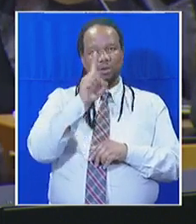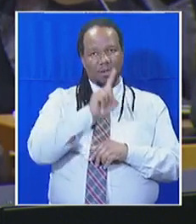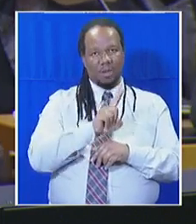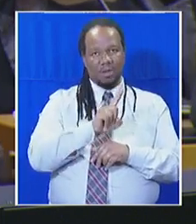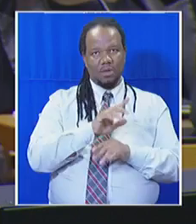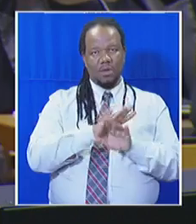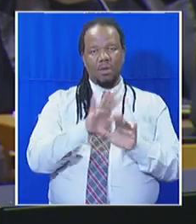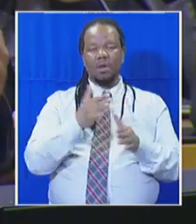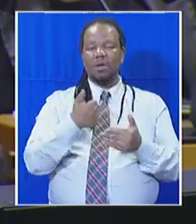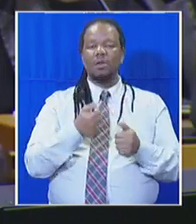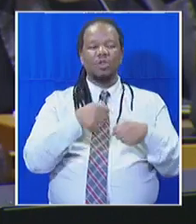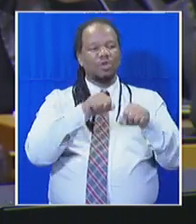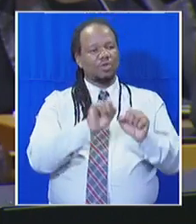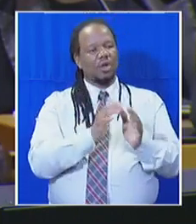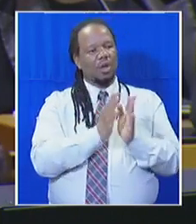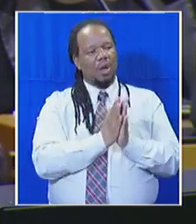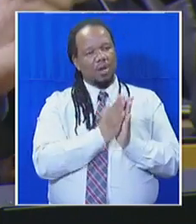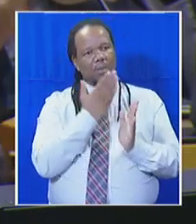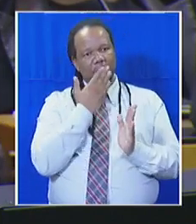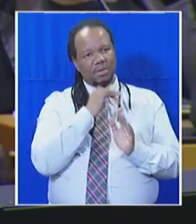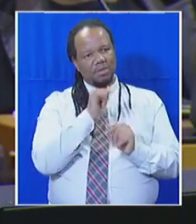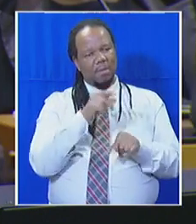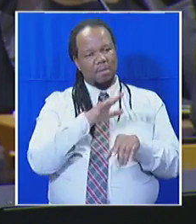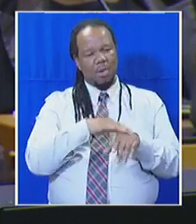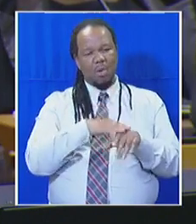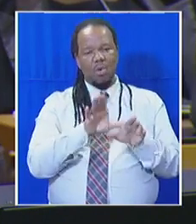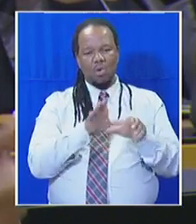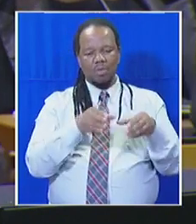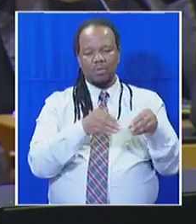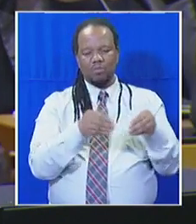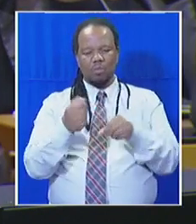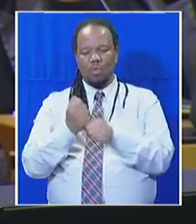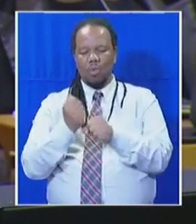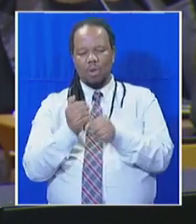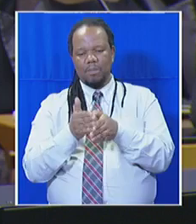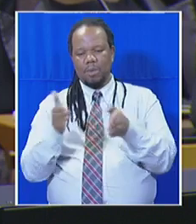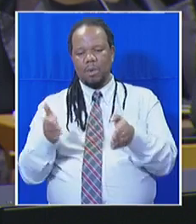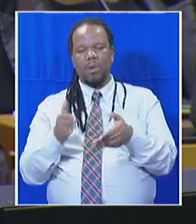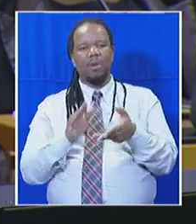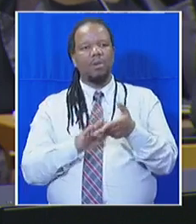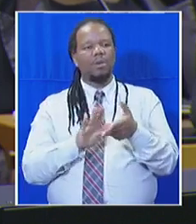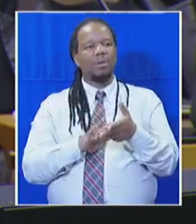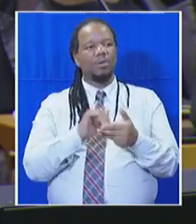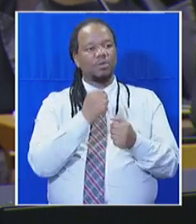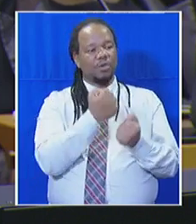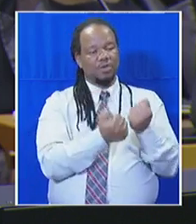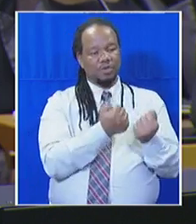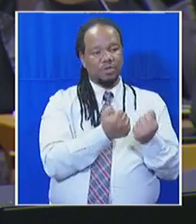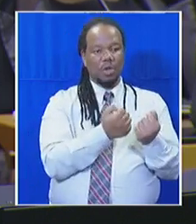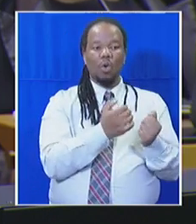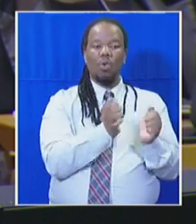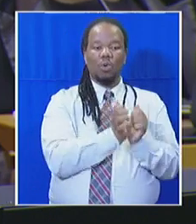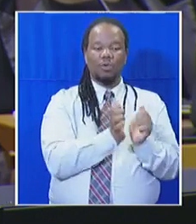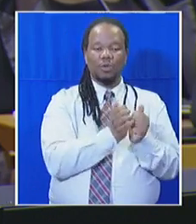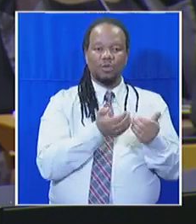an extension and sought further support, and the Department of Justice and Correctional Services has provided the